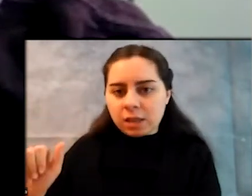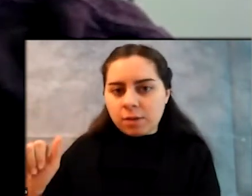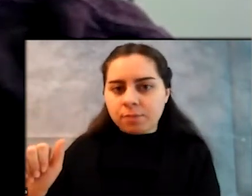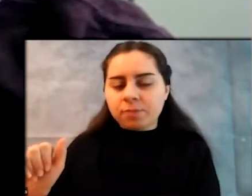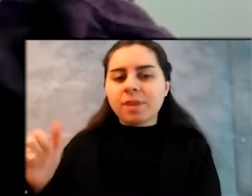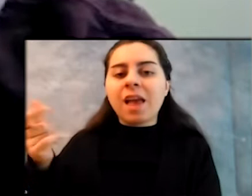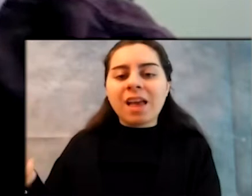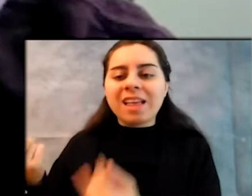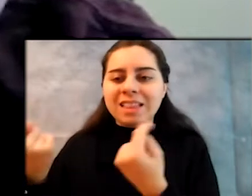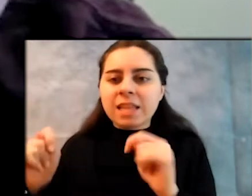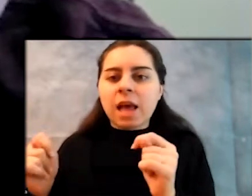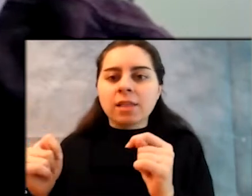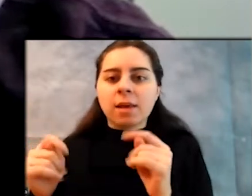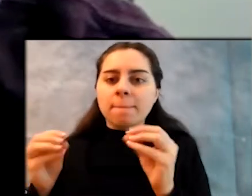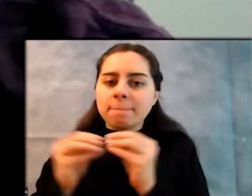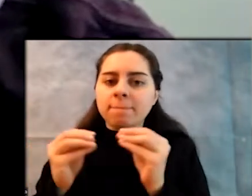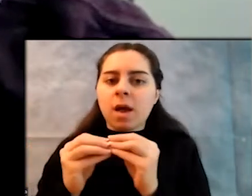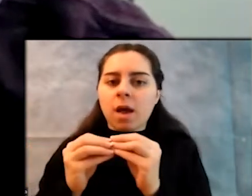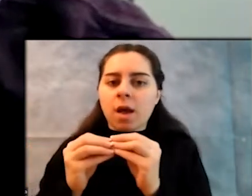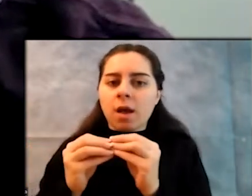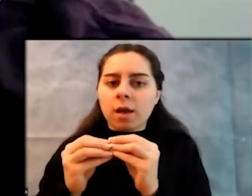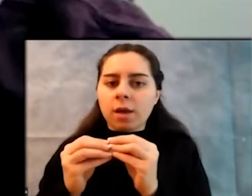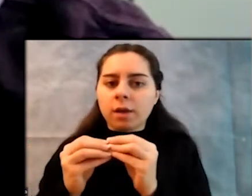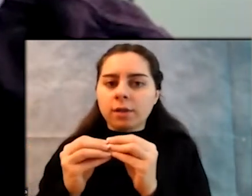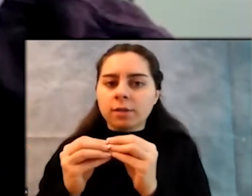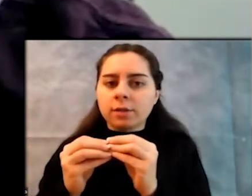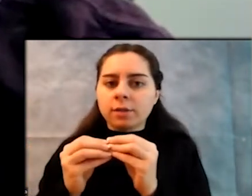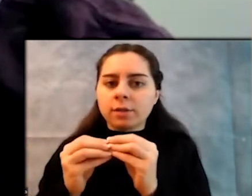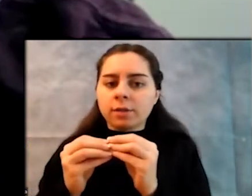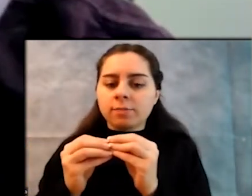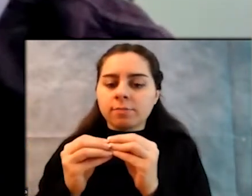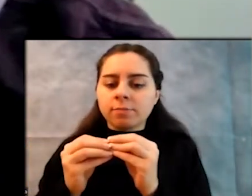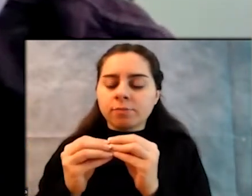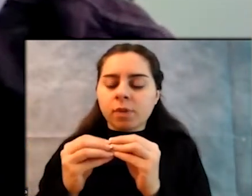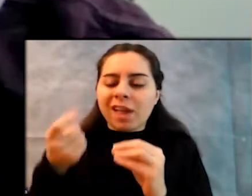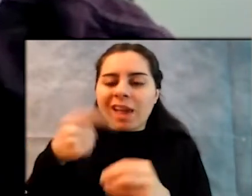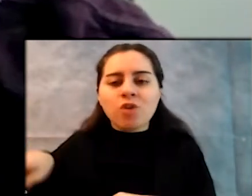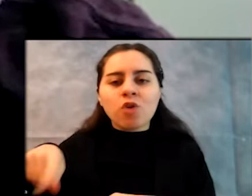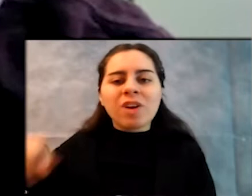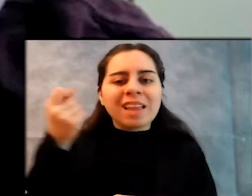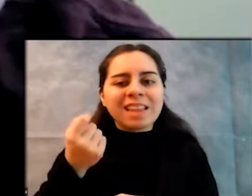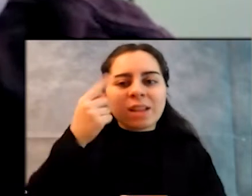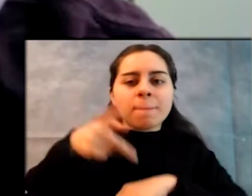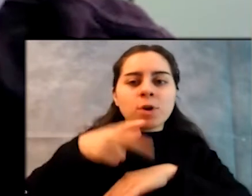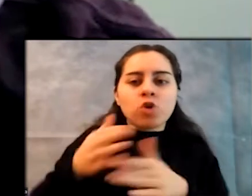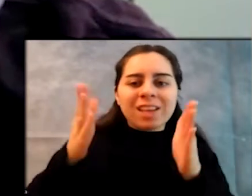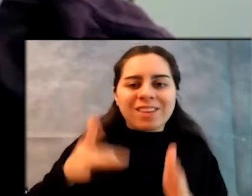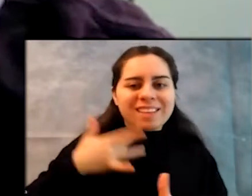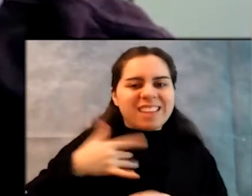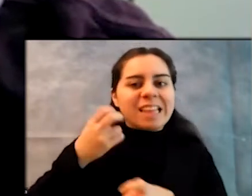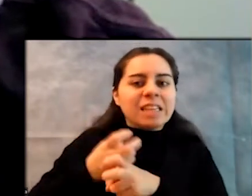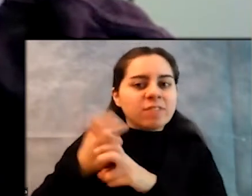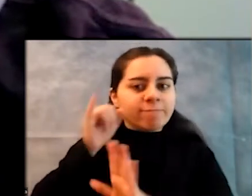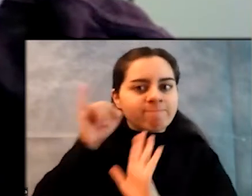in what for many Puerto Ricans is an impossible affiliation. In focusing on Taino Boricua activism, the book aims